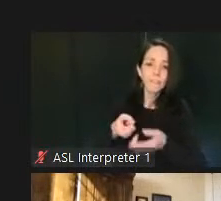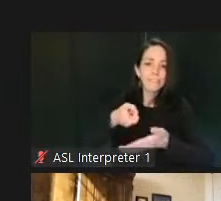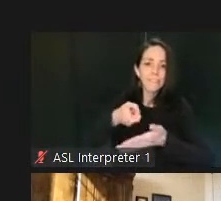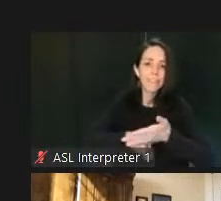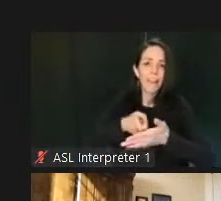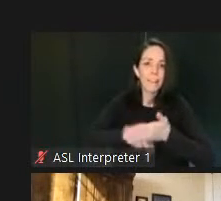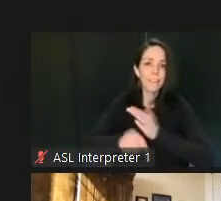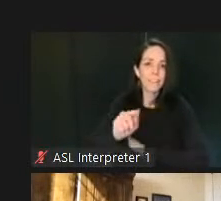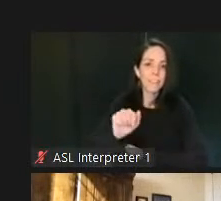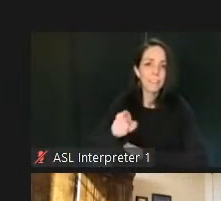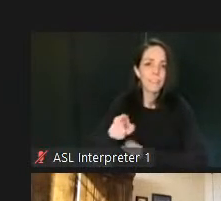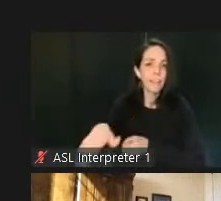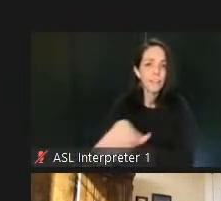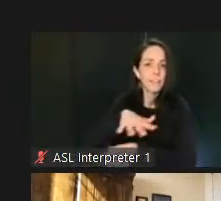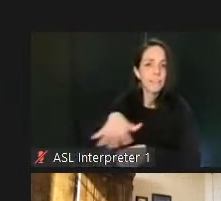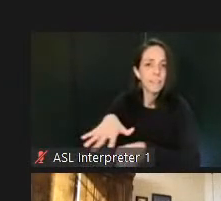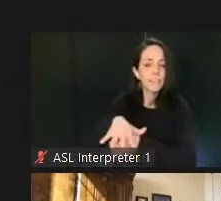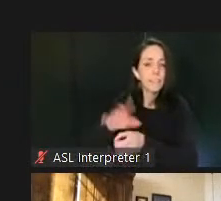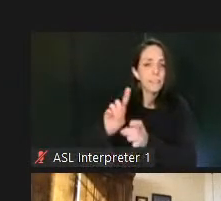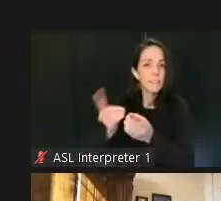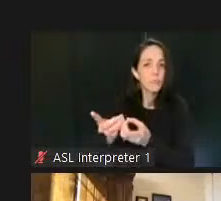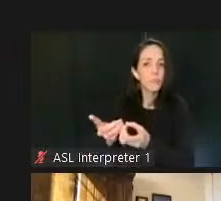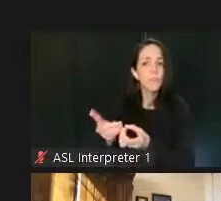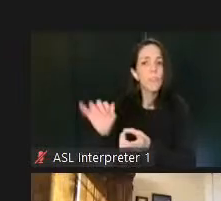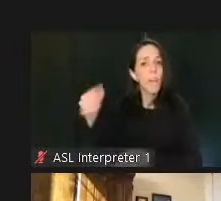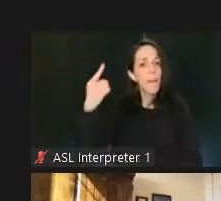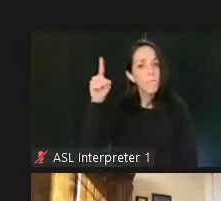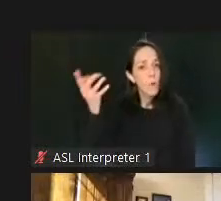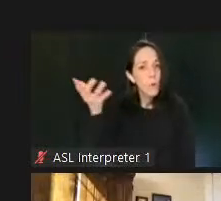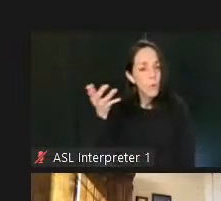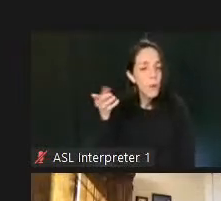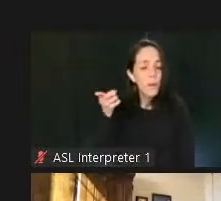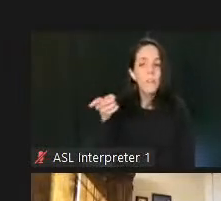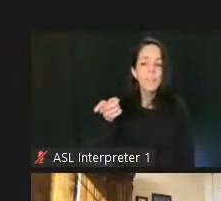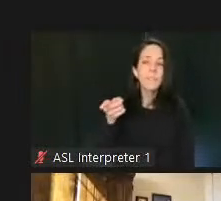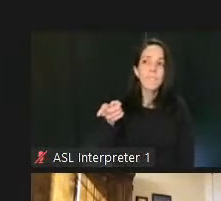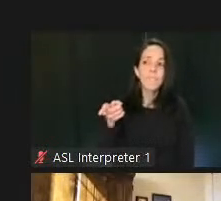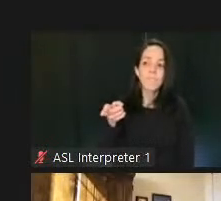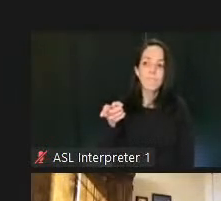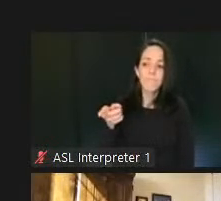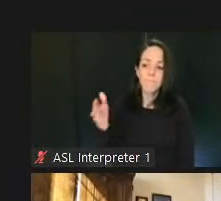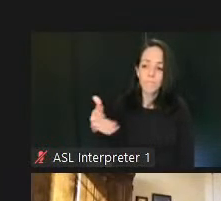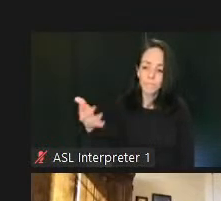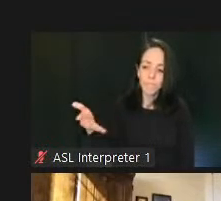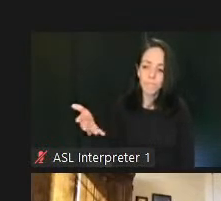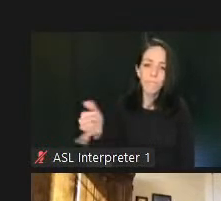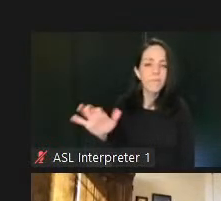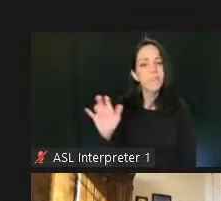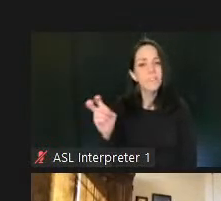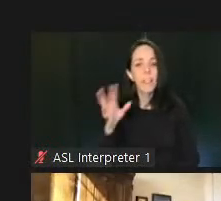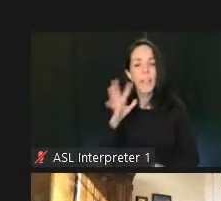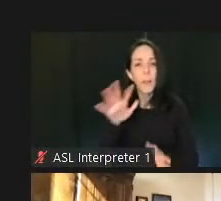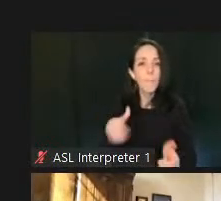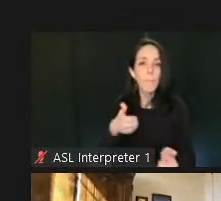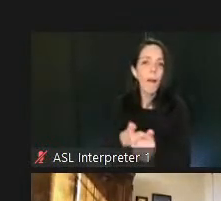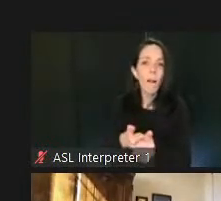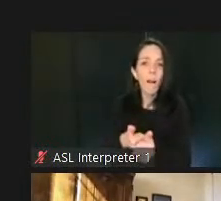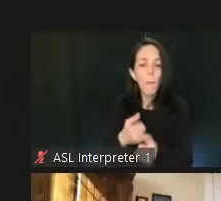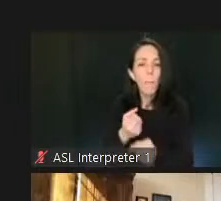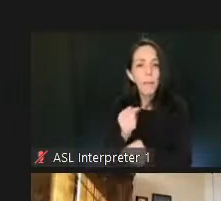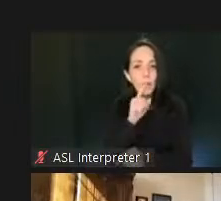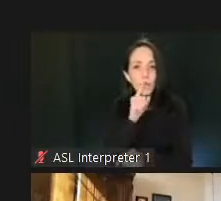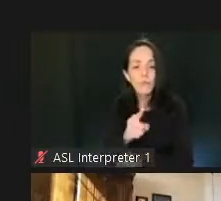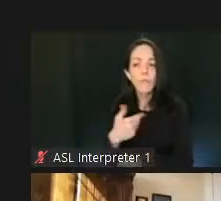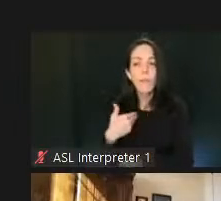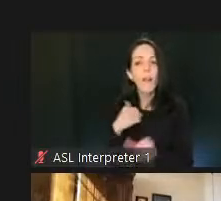you will, was intended to, in some ways, it's the fail-safe, if you will, to help ensure that there's